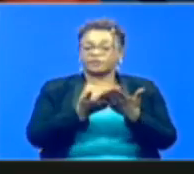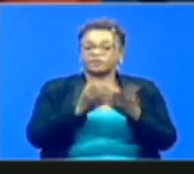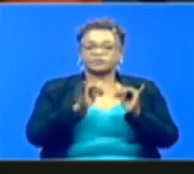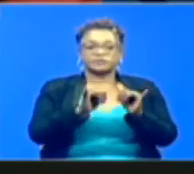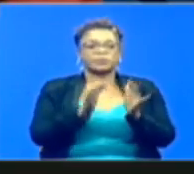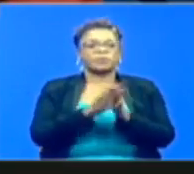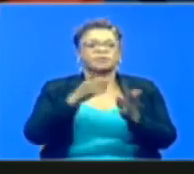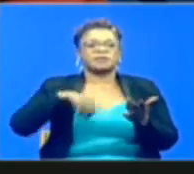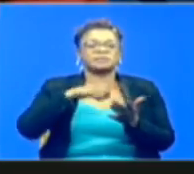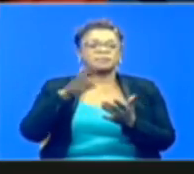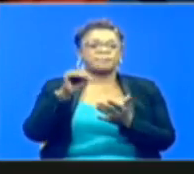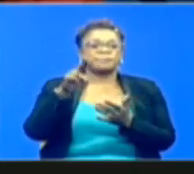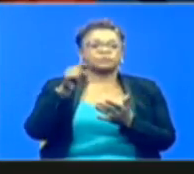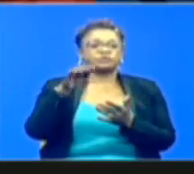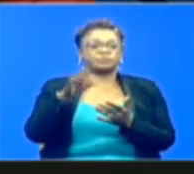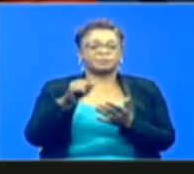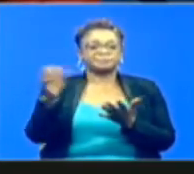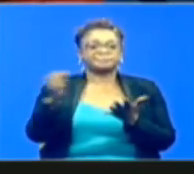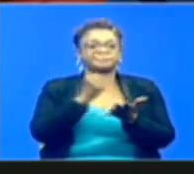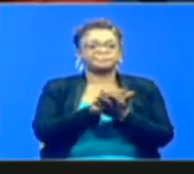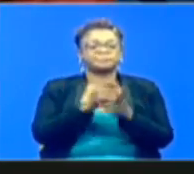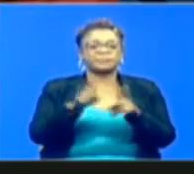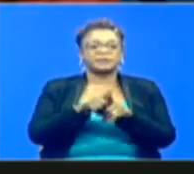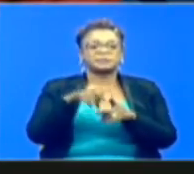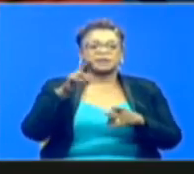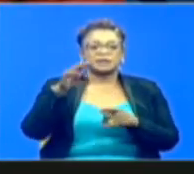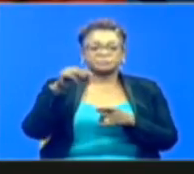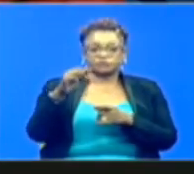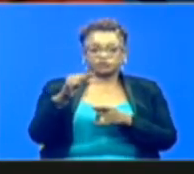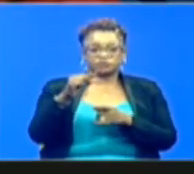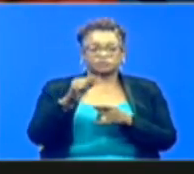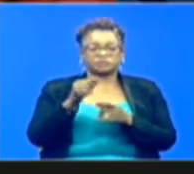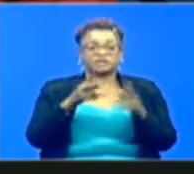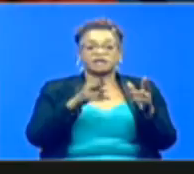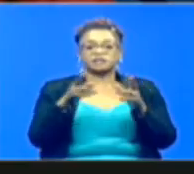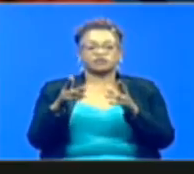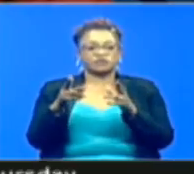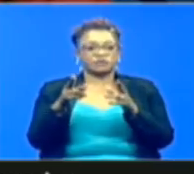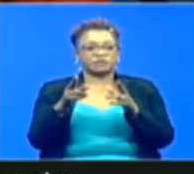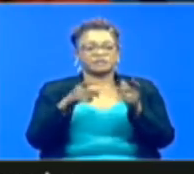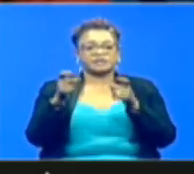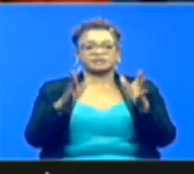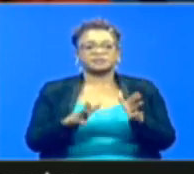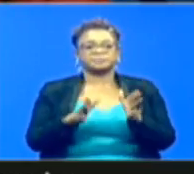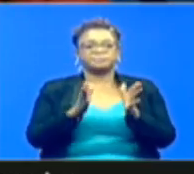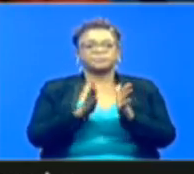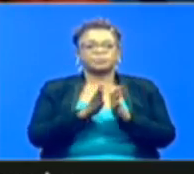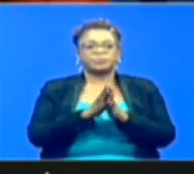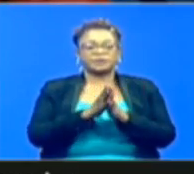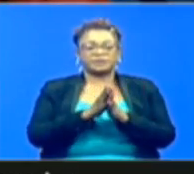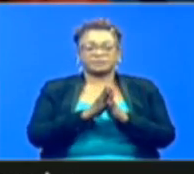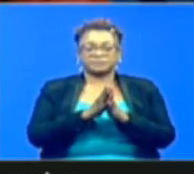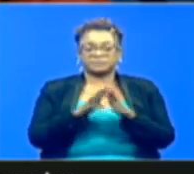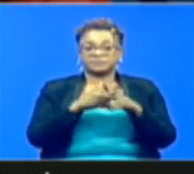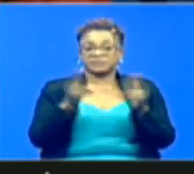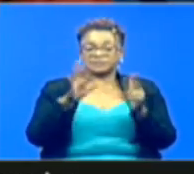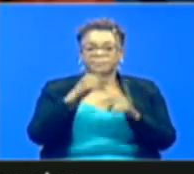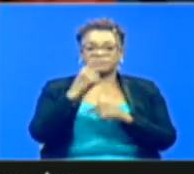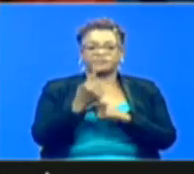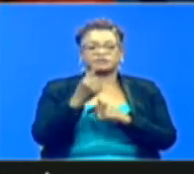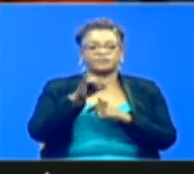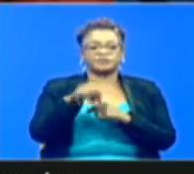Mutuma Mathiu has been appointed as Nation Media Group's editorial director with effect from the 1st